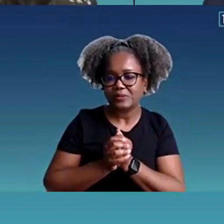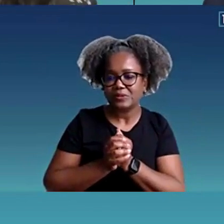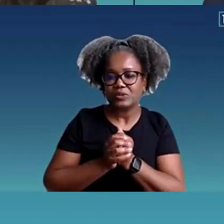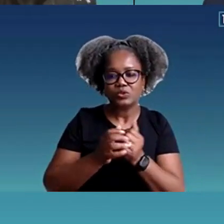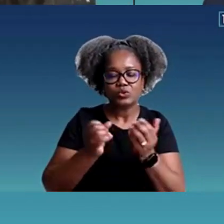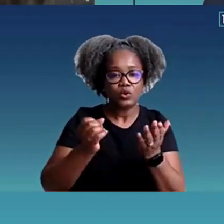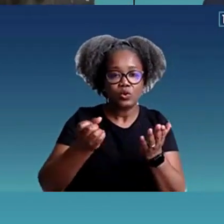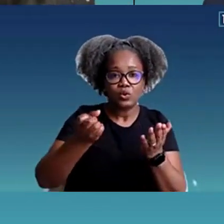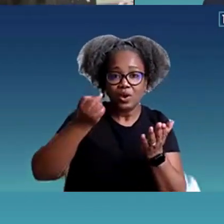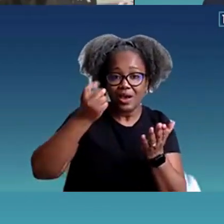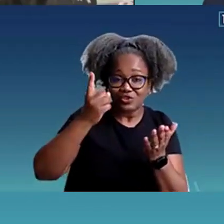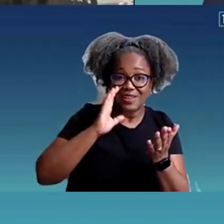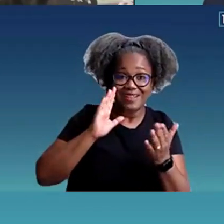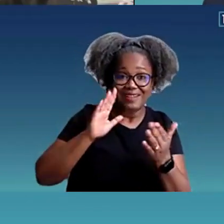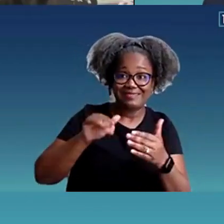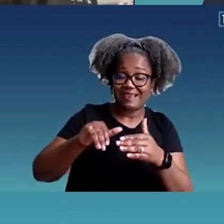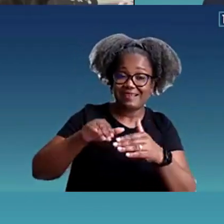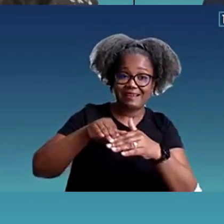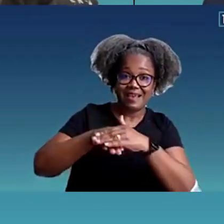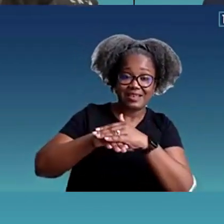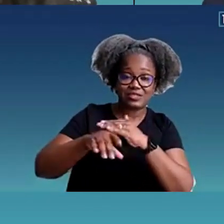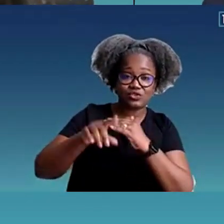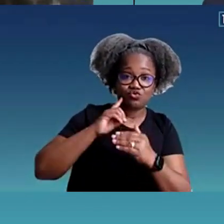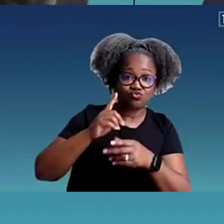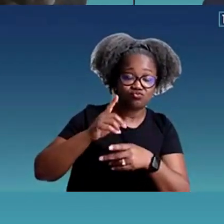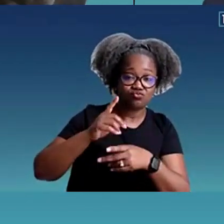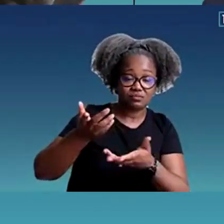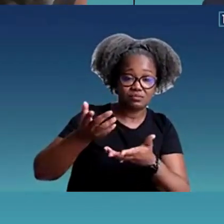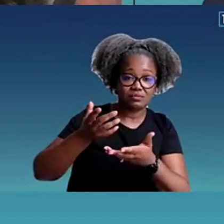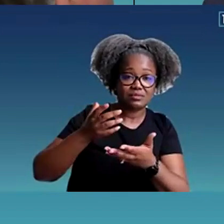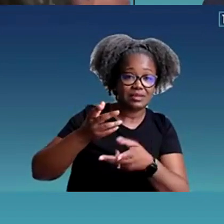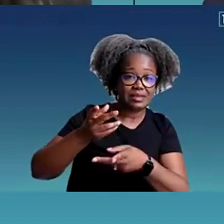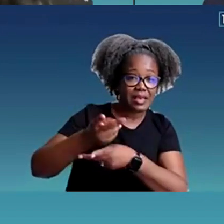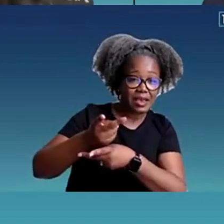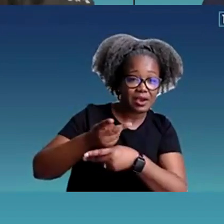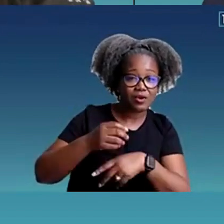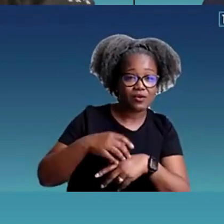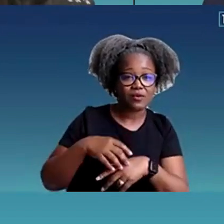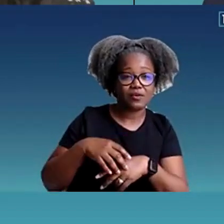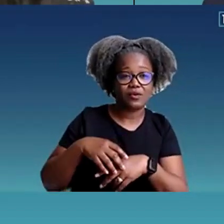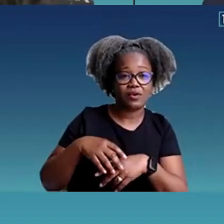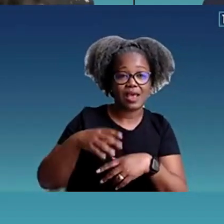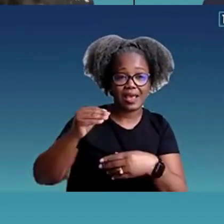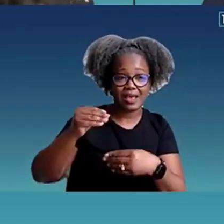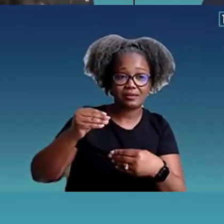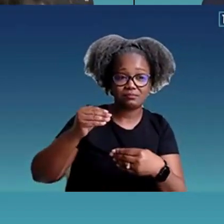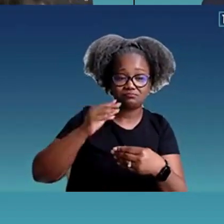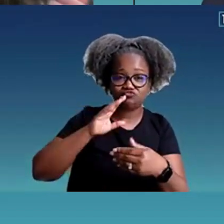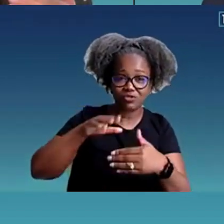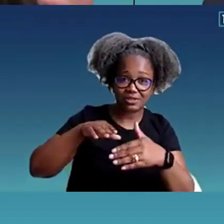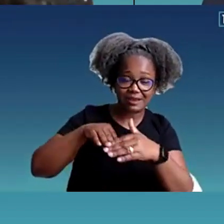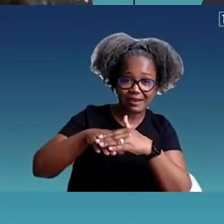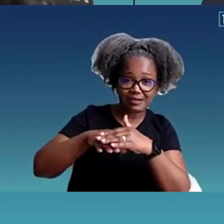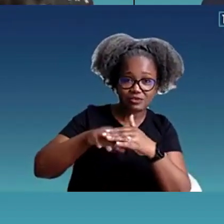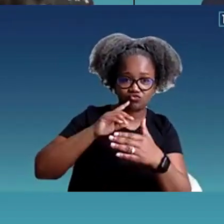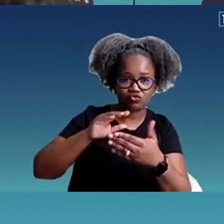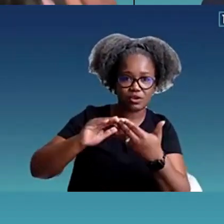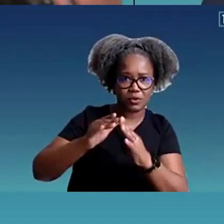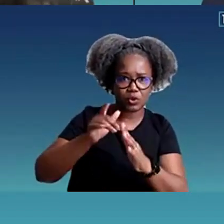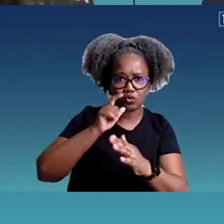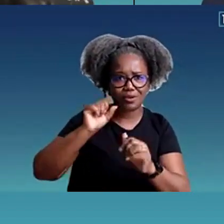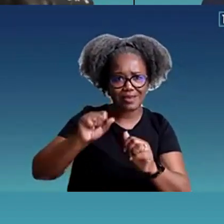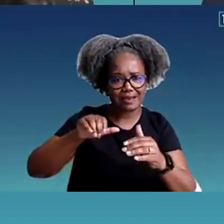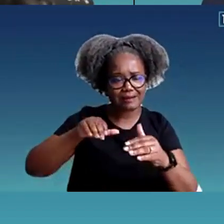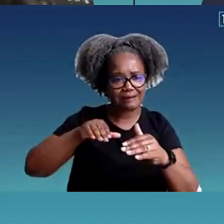to care and other ways to reach them. And we actually have very good results looking just at